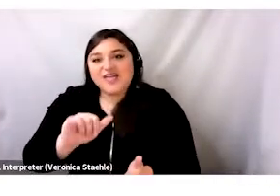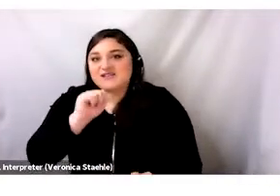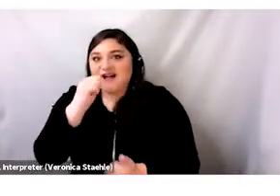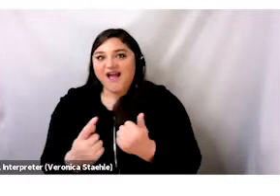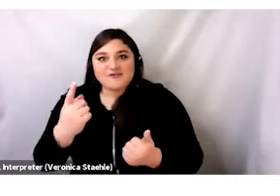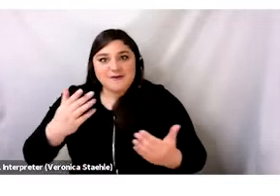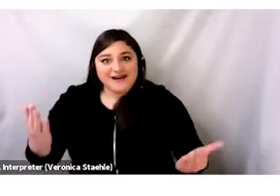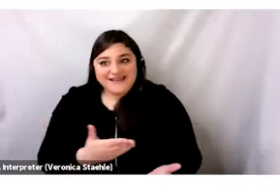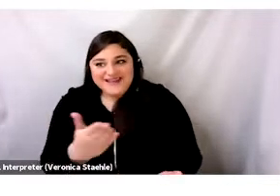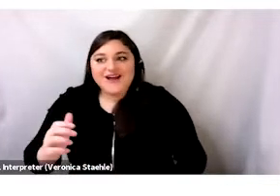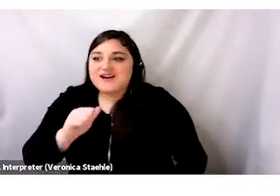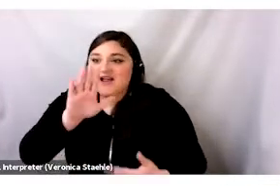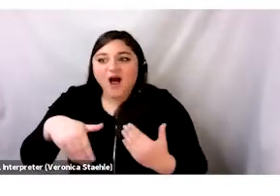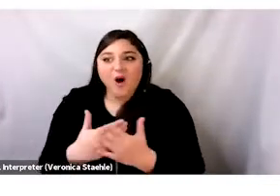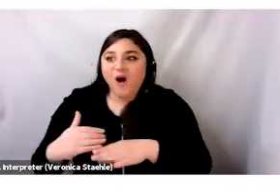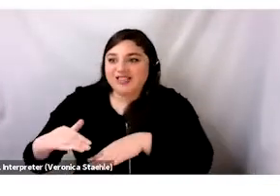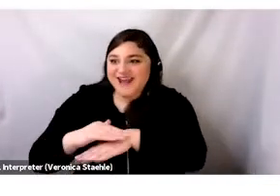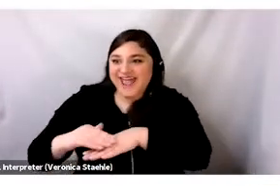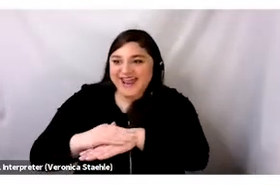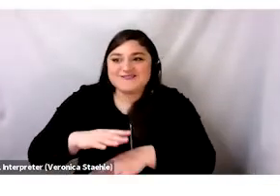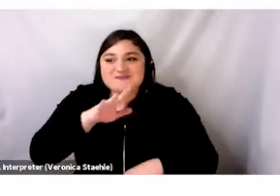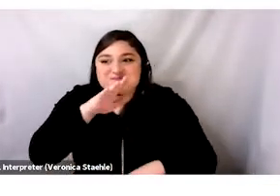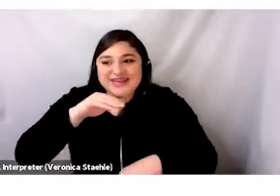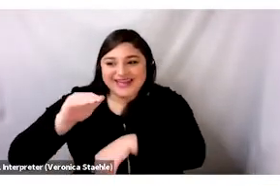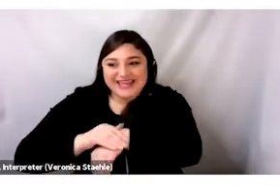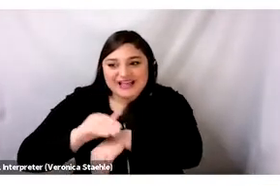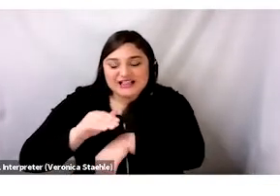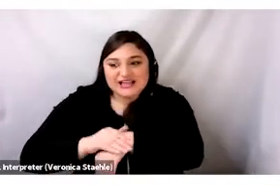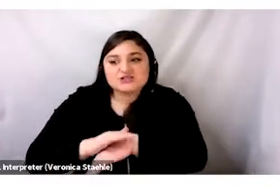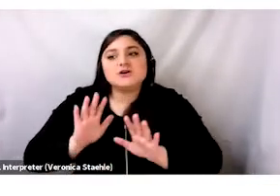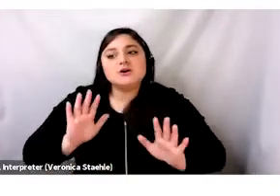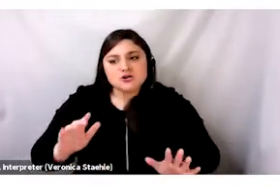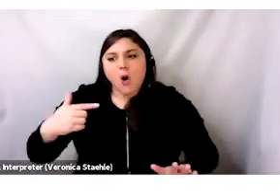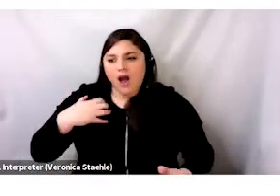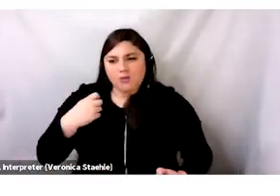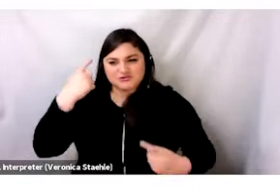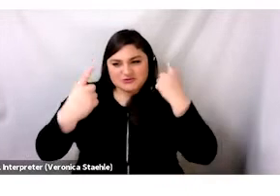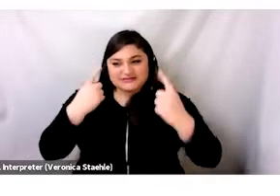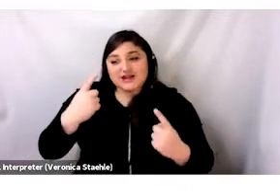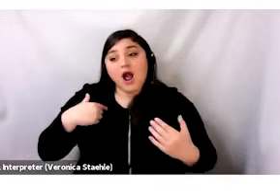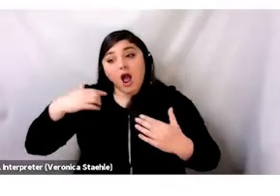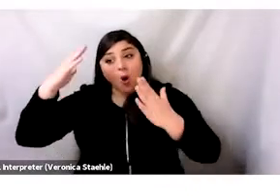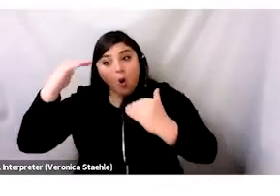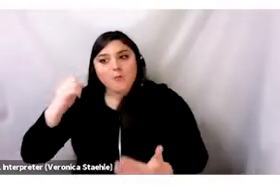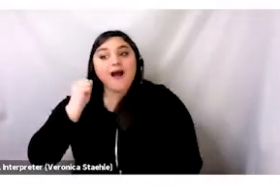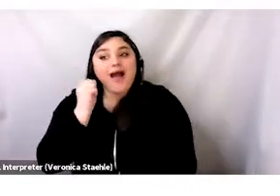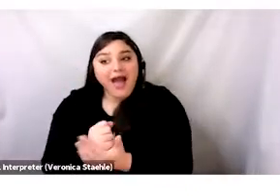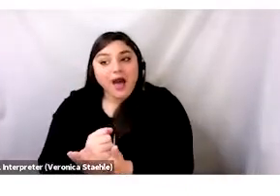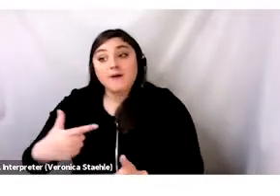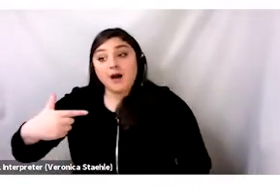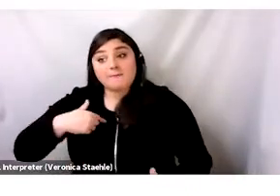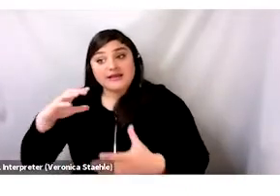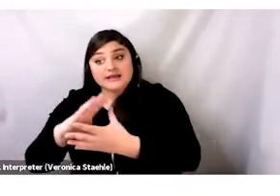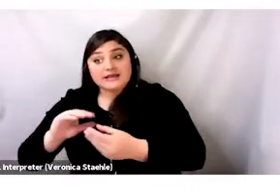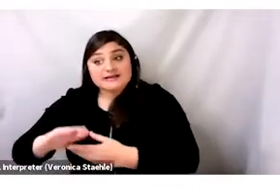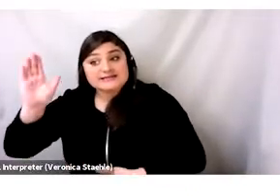a native English speaker. So hopefully seeing the words on the screen as well as listening to me